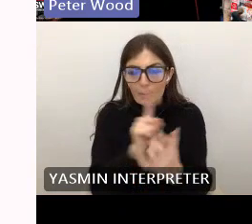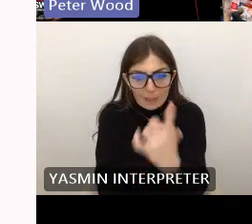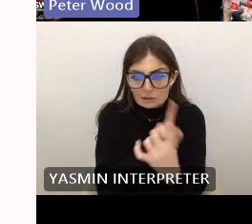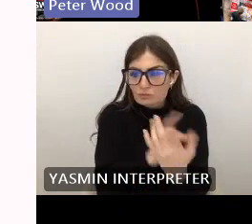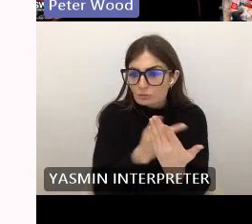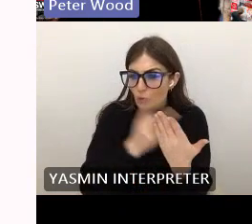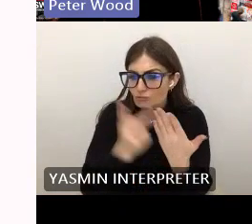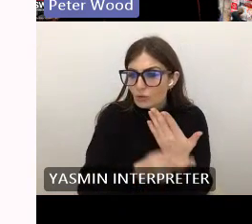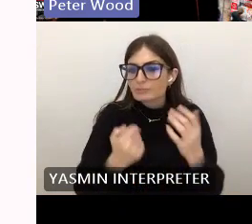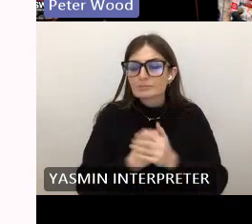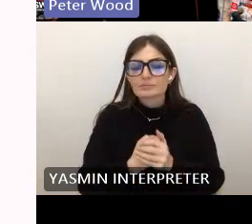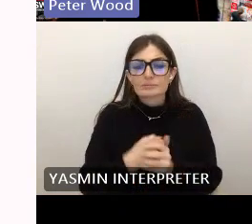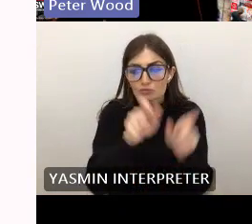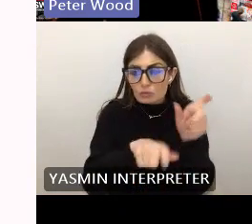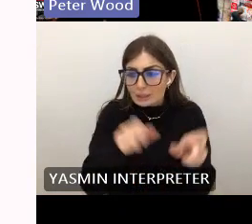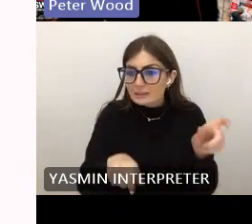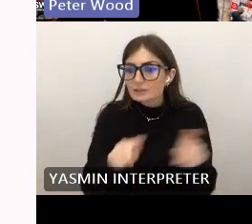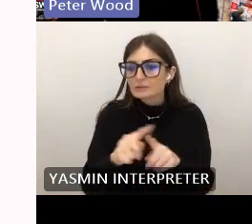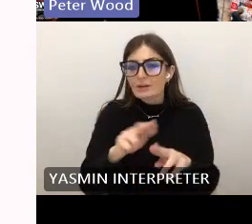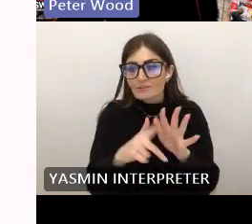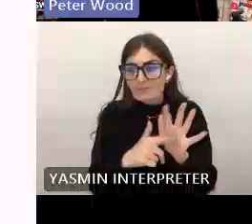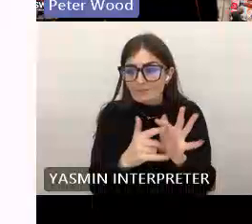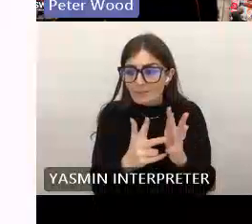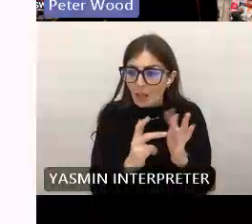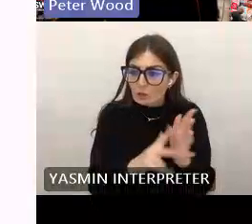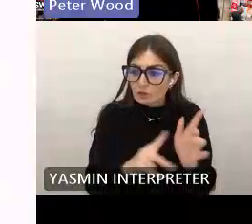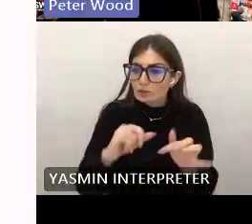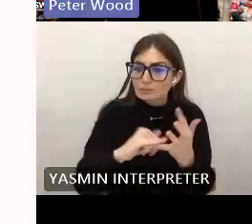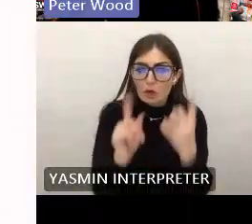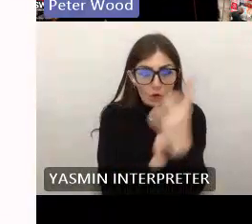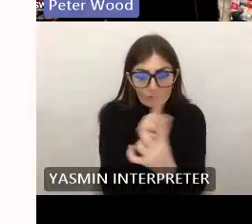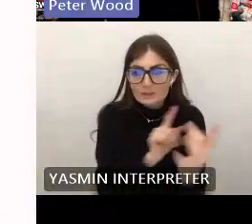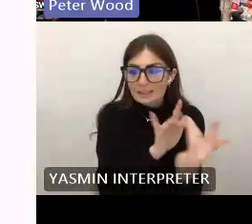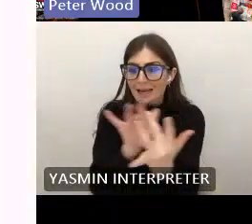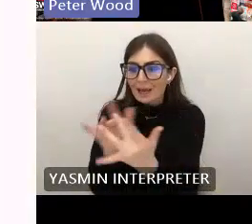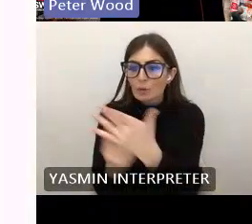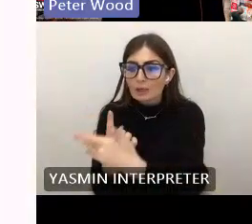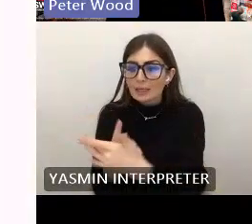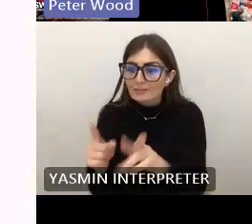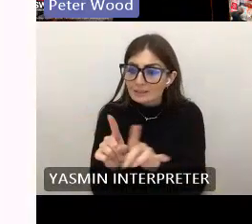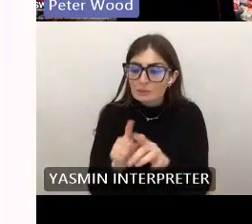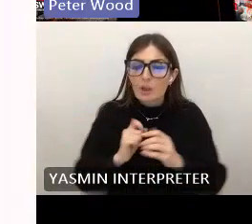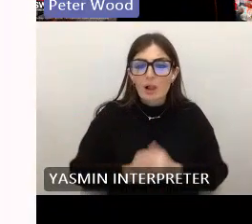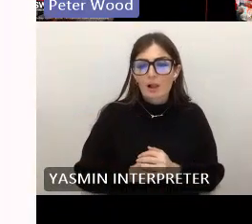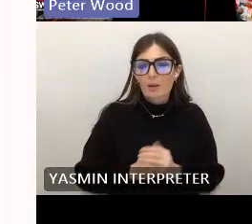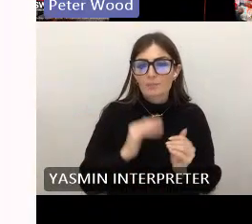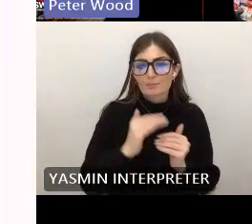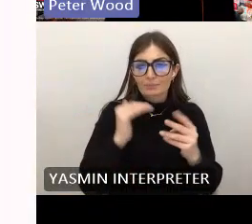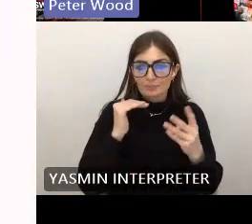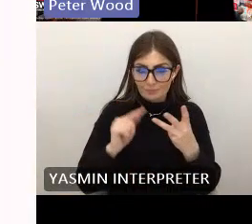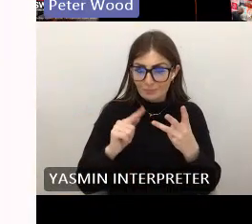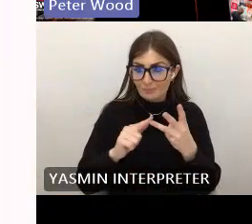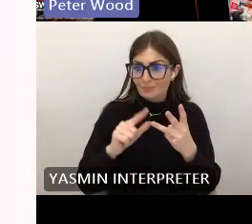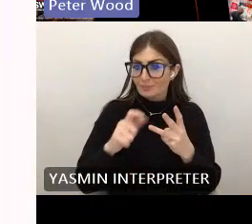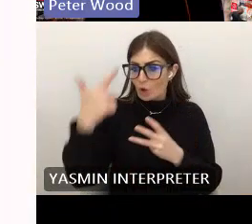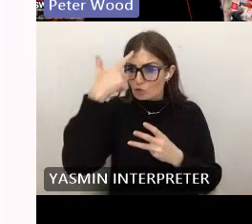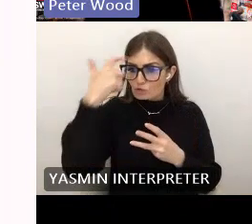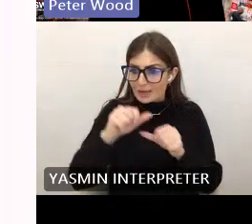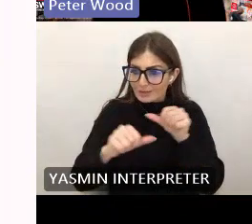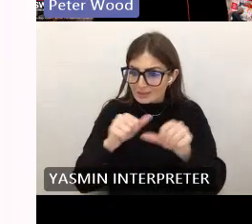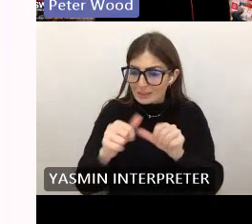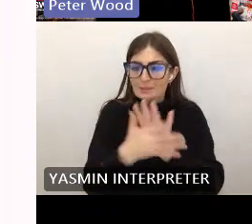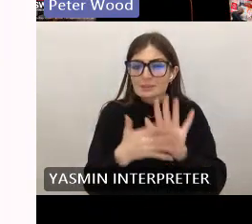program, residencies and fellowships, conferences and networking events. Creative steps. This supports the development of new